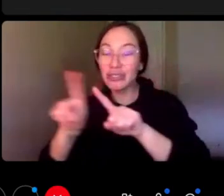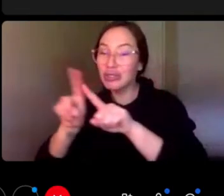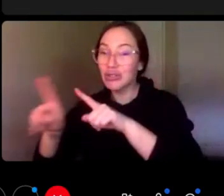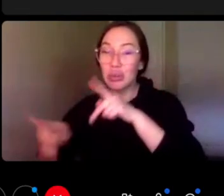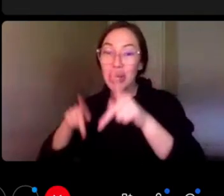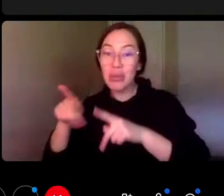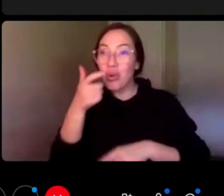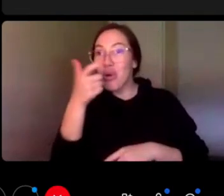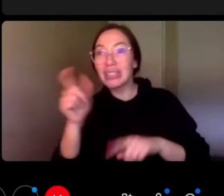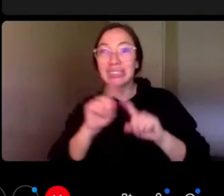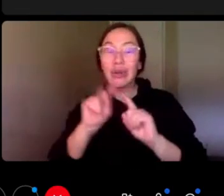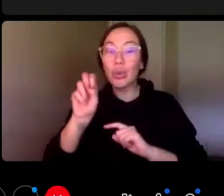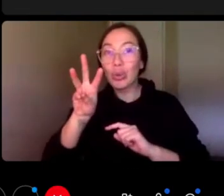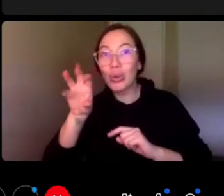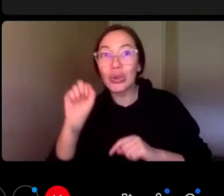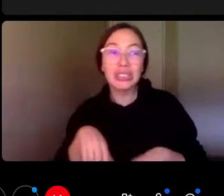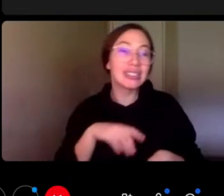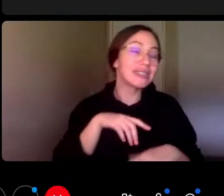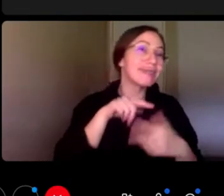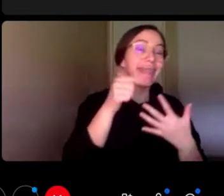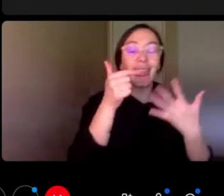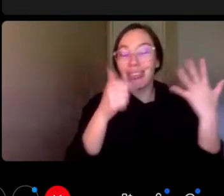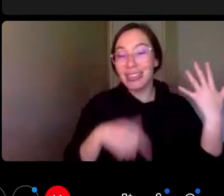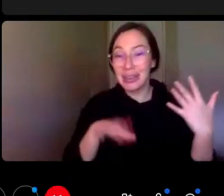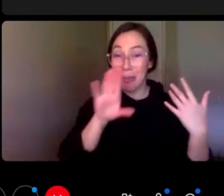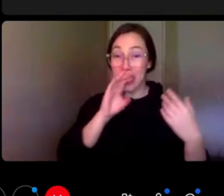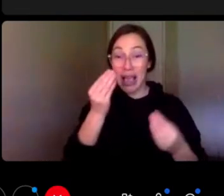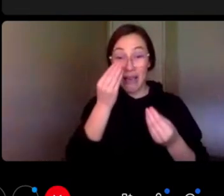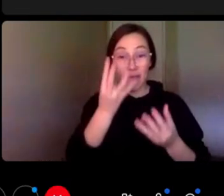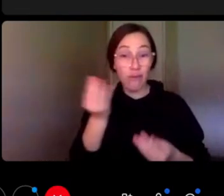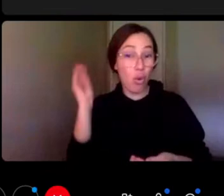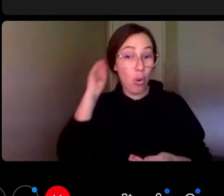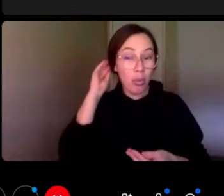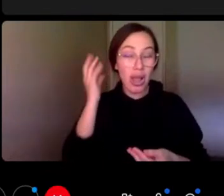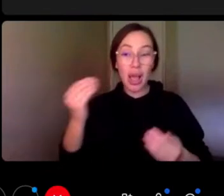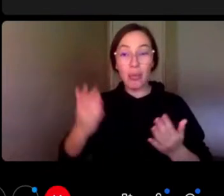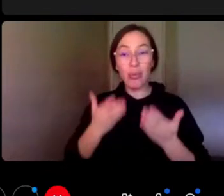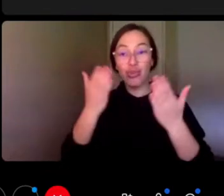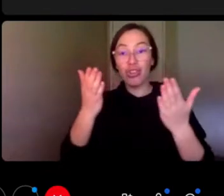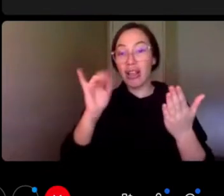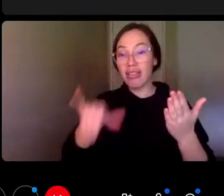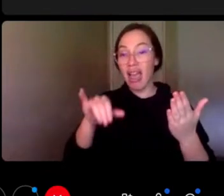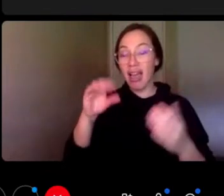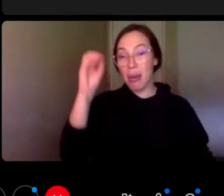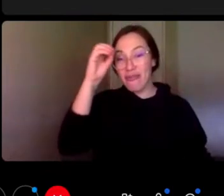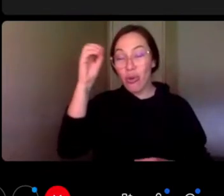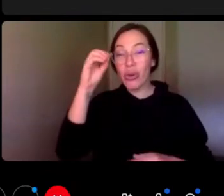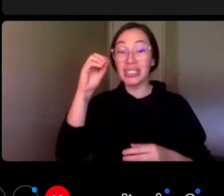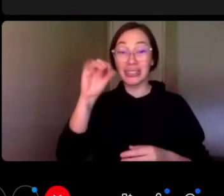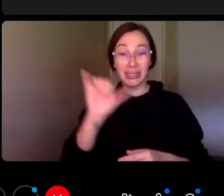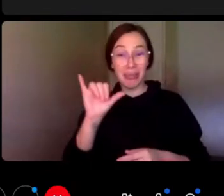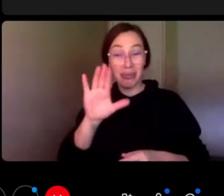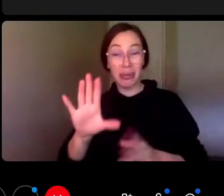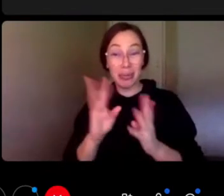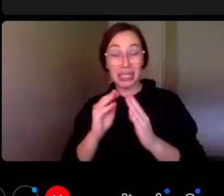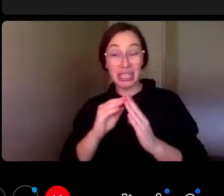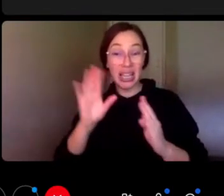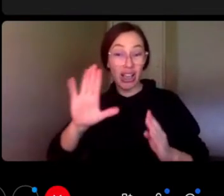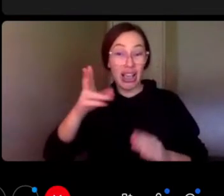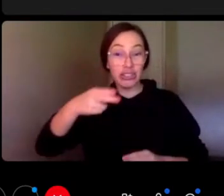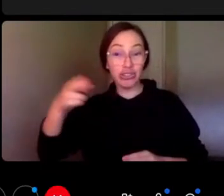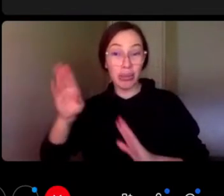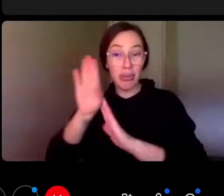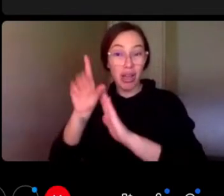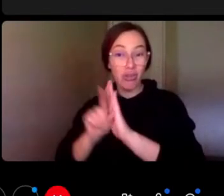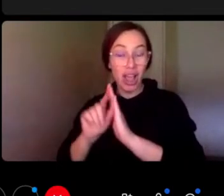news shows. Being informed and being that voice that brings information, even as you have today, some of the history and background about how